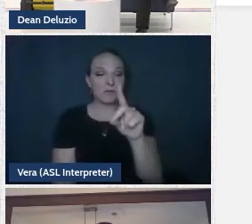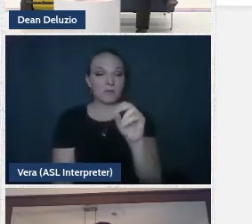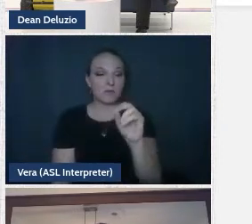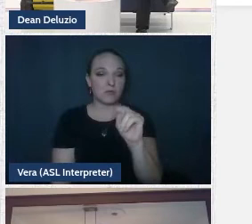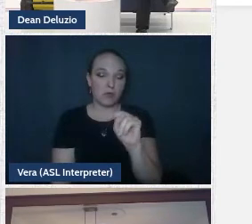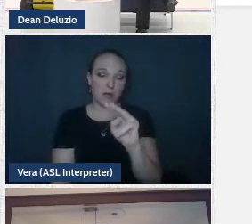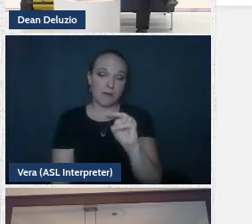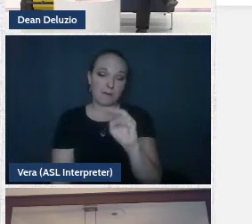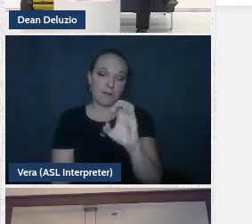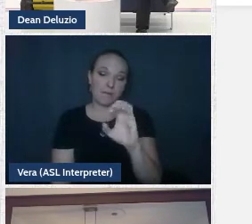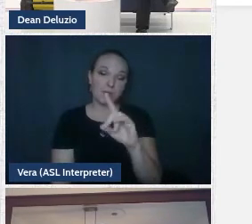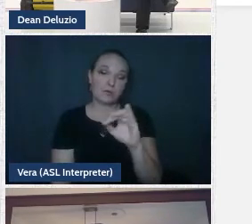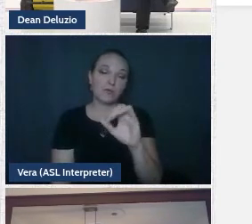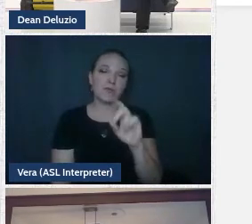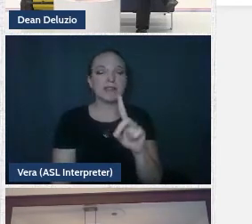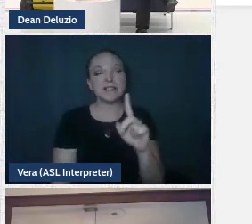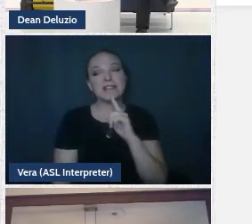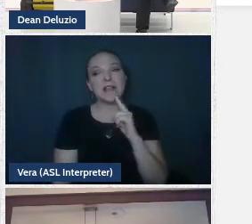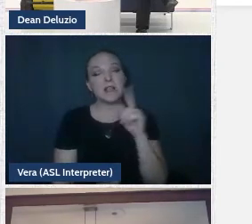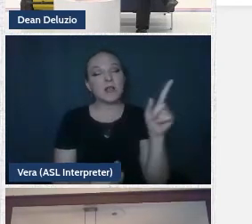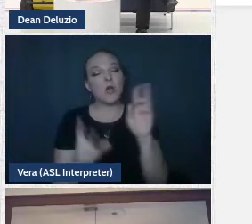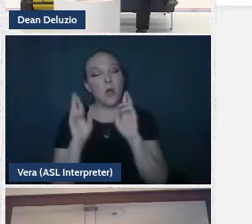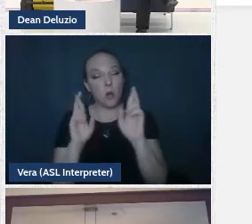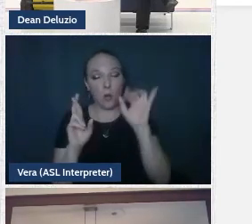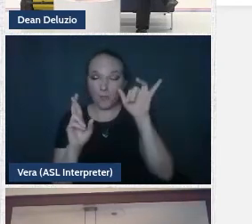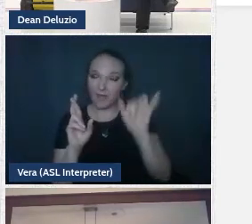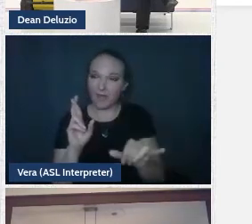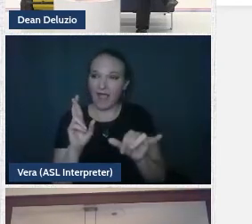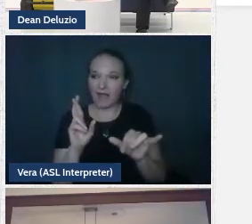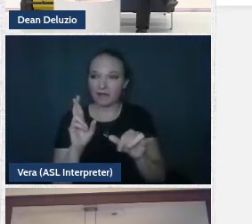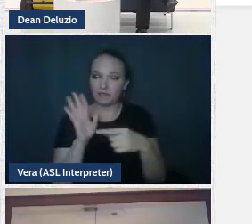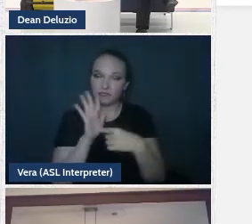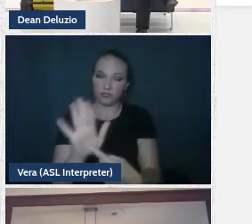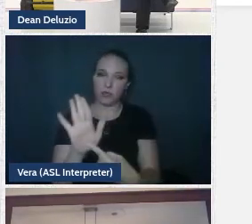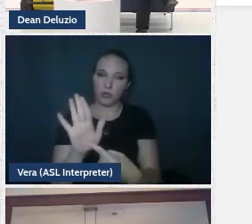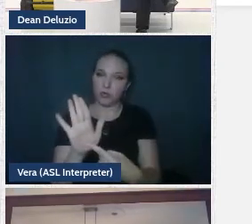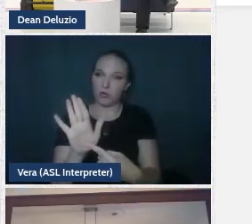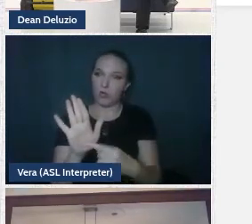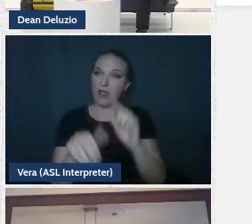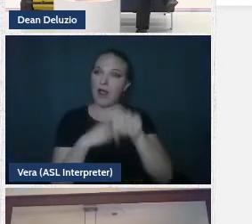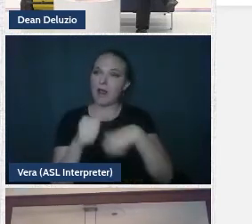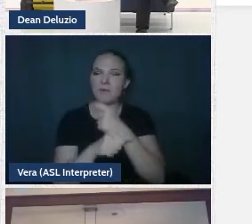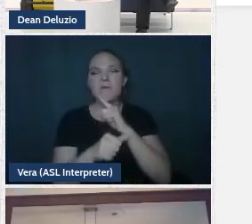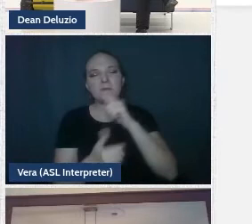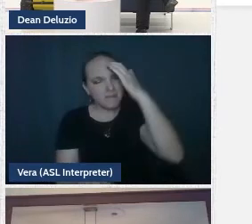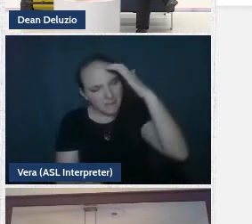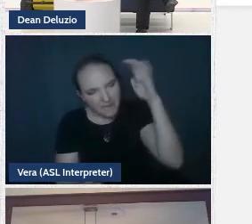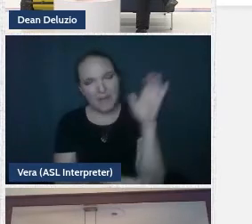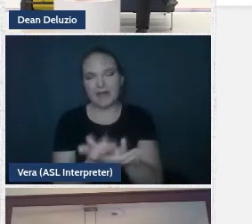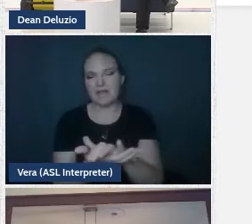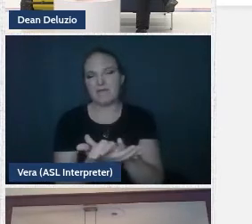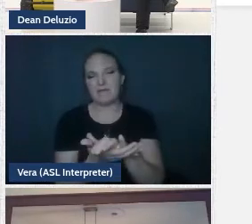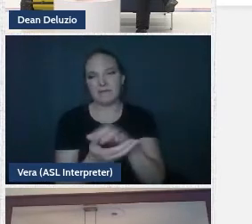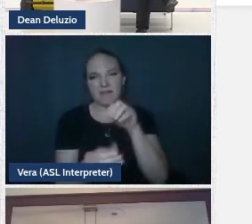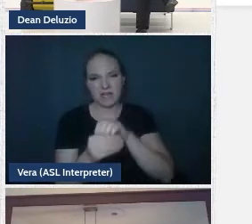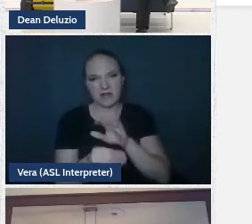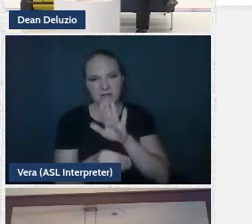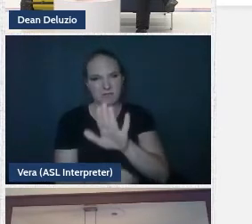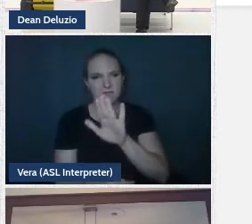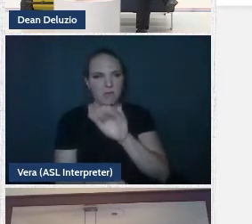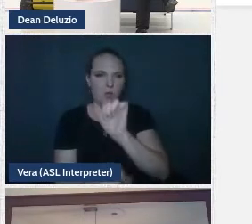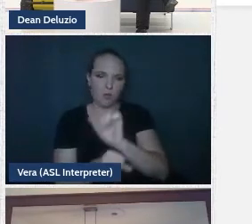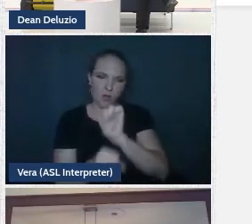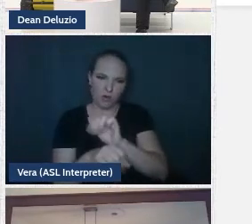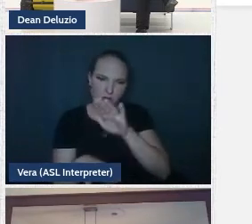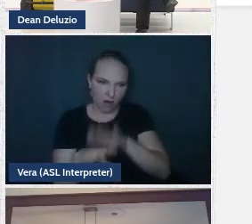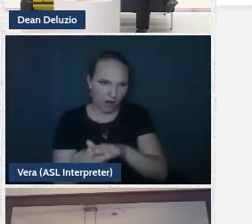noted that he hopes that the gift will illustrate that engineering alumni believe strongly in the work that's being undertaken by engineering students on